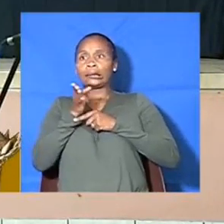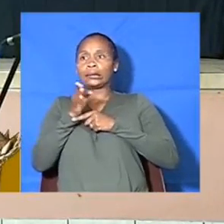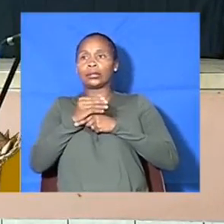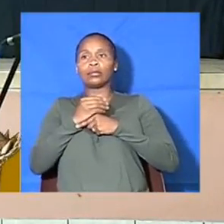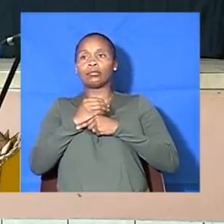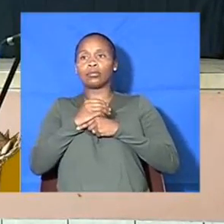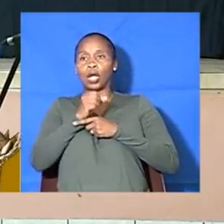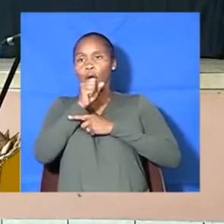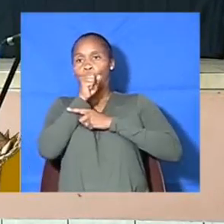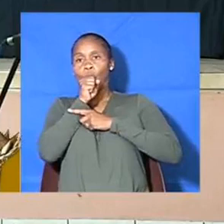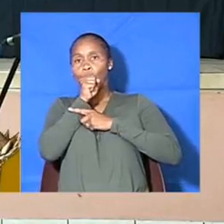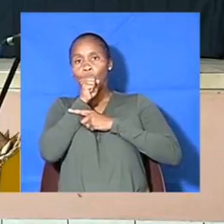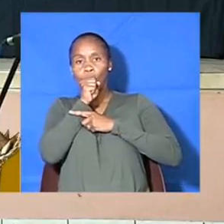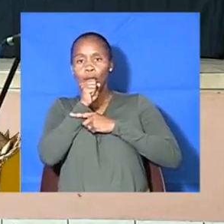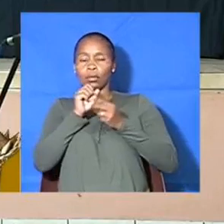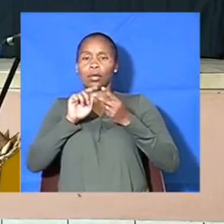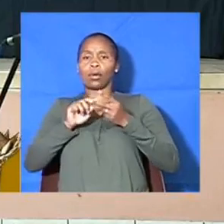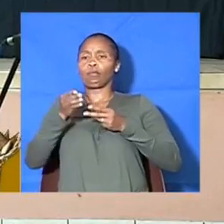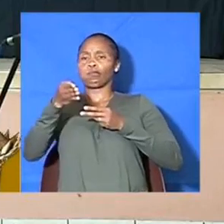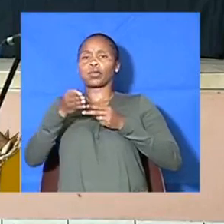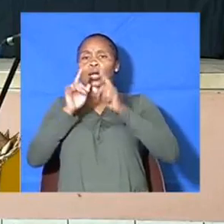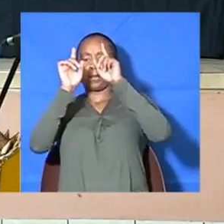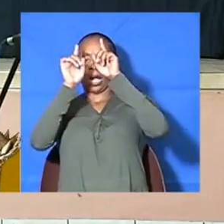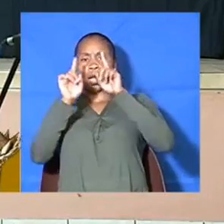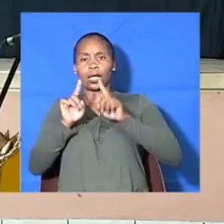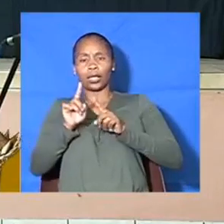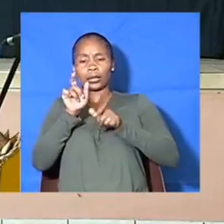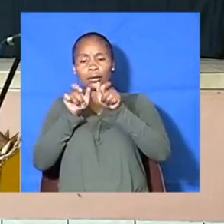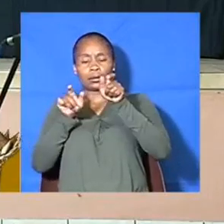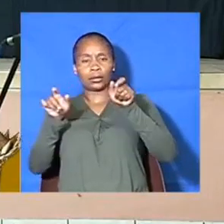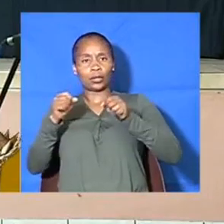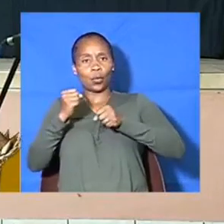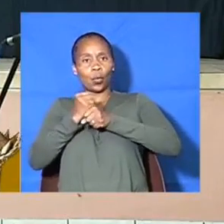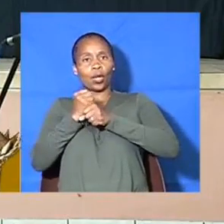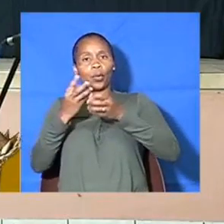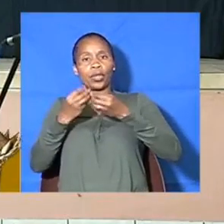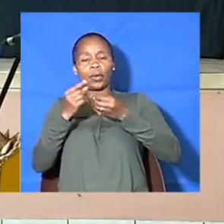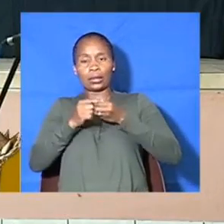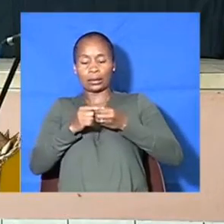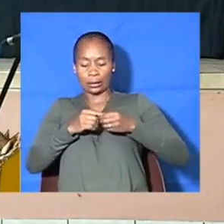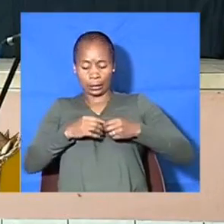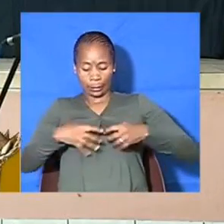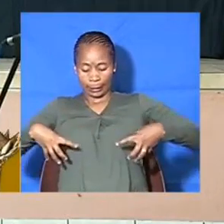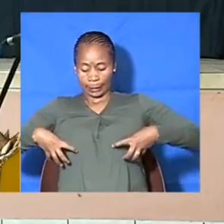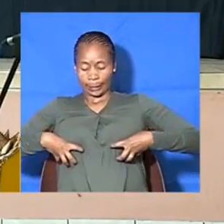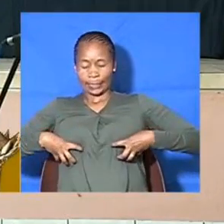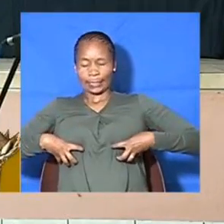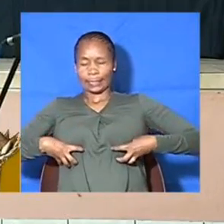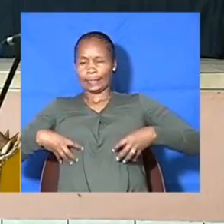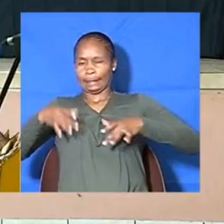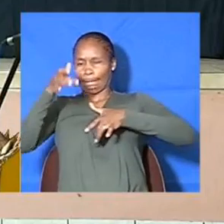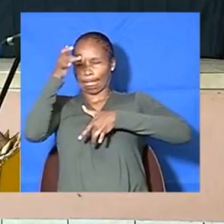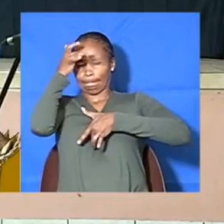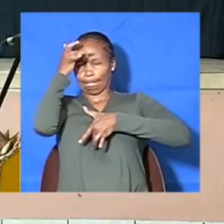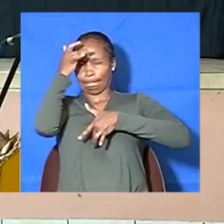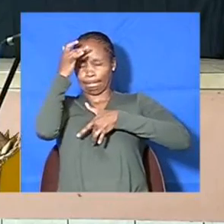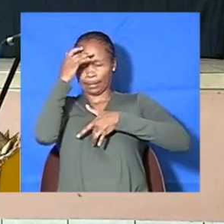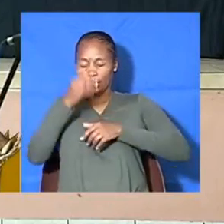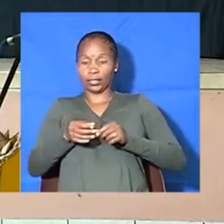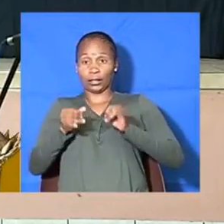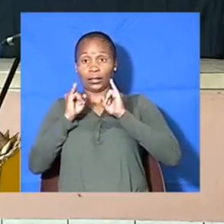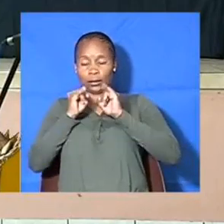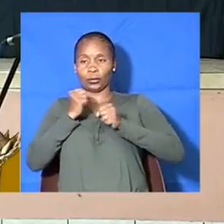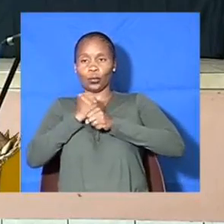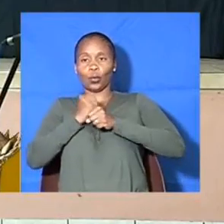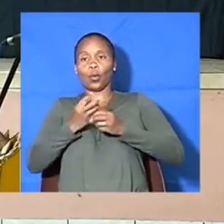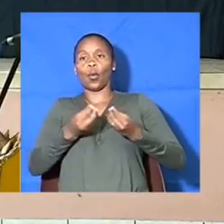illnesses. E ke mi sediche mola o ka kanyo e ke mi sediche gore etle ya karetse ma Afrika Borwa ka moka ga ona